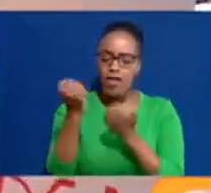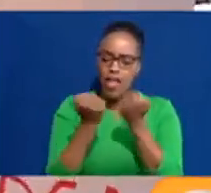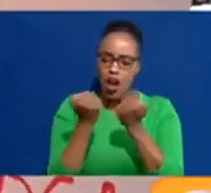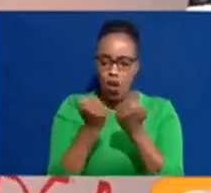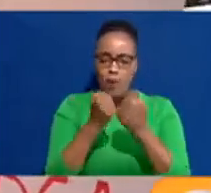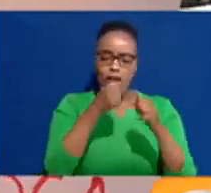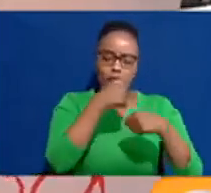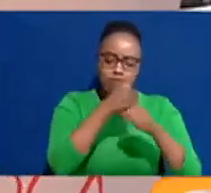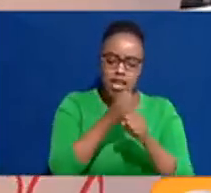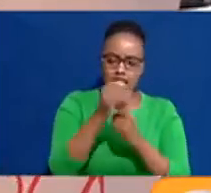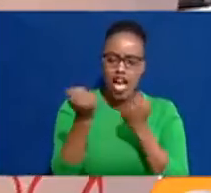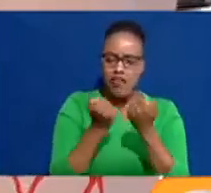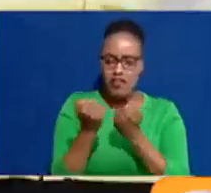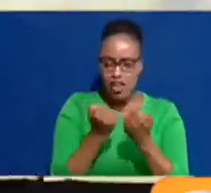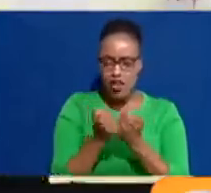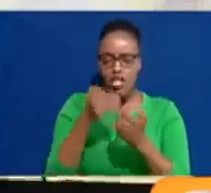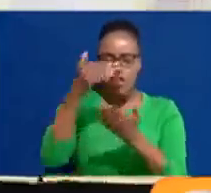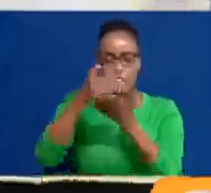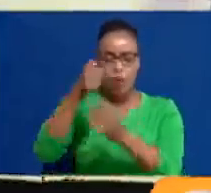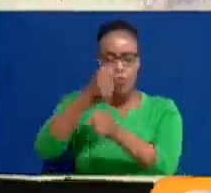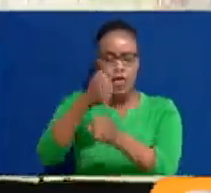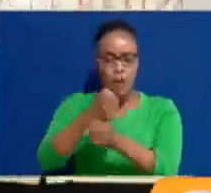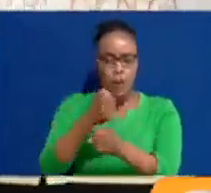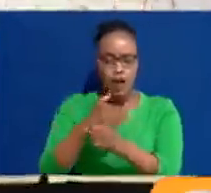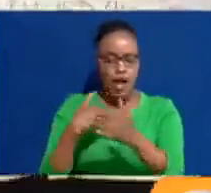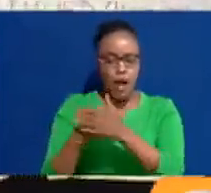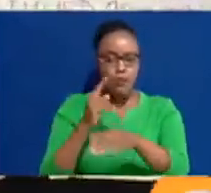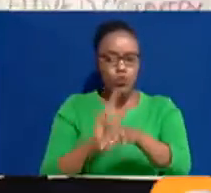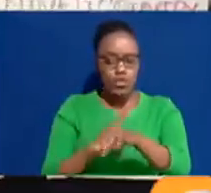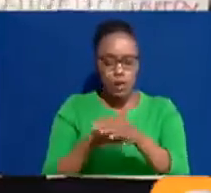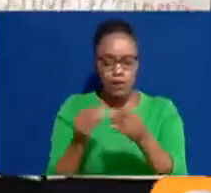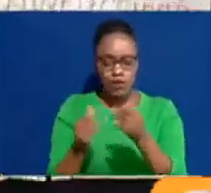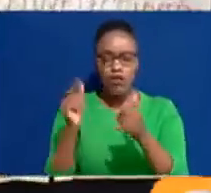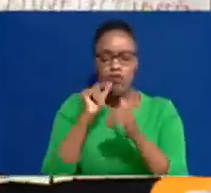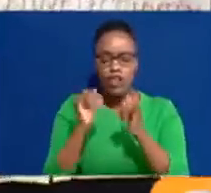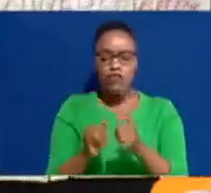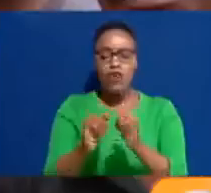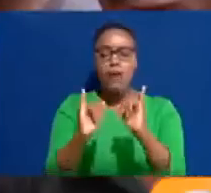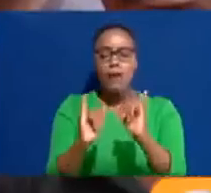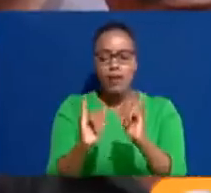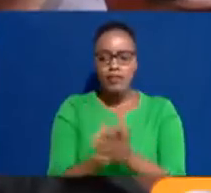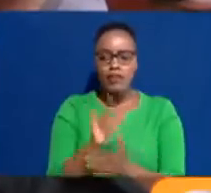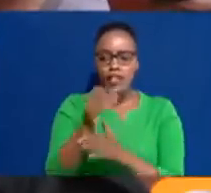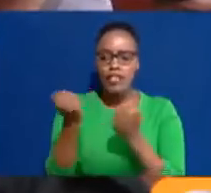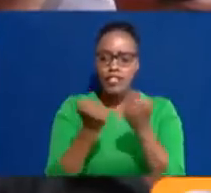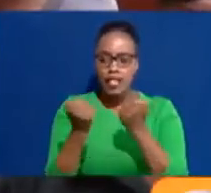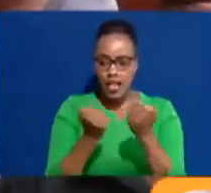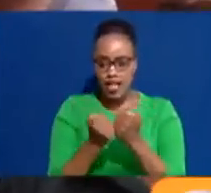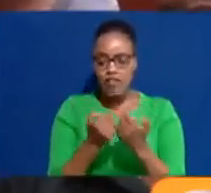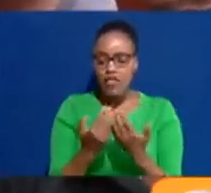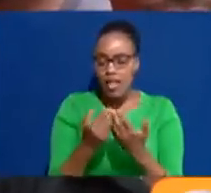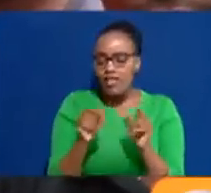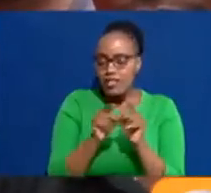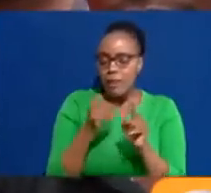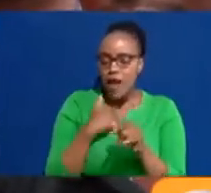The drivers have vowed to paralyze operations if the demands are not implemented. Hizi gari expenses ni mingi